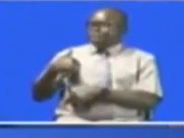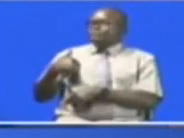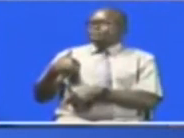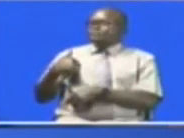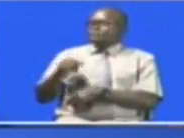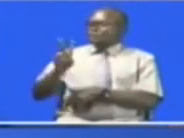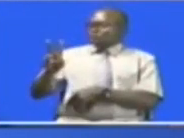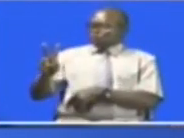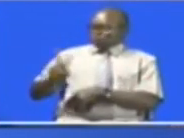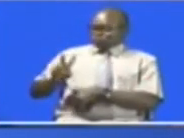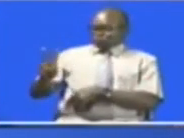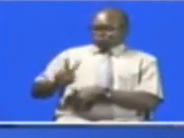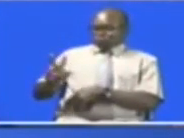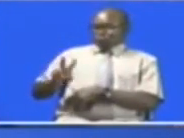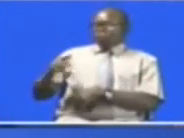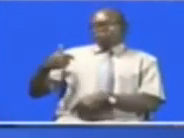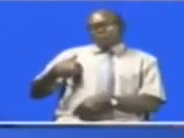When we were two of us,